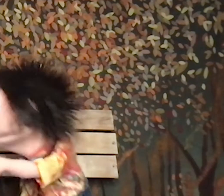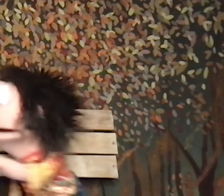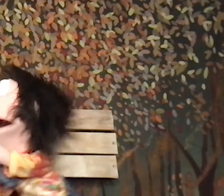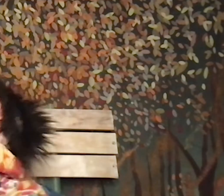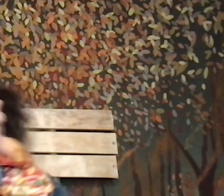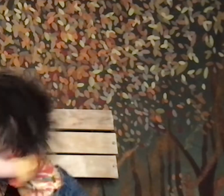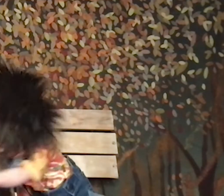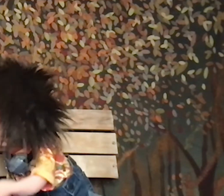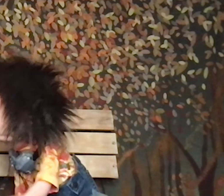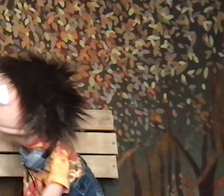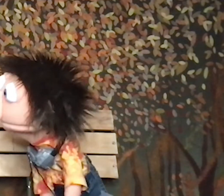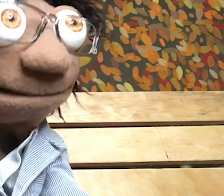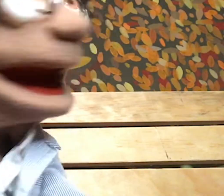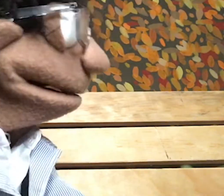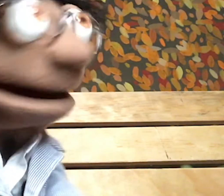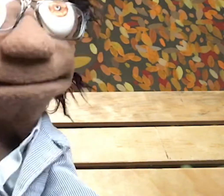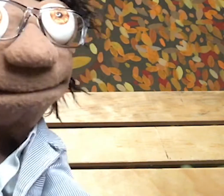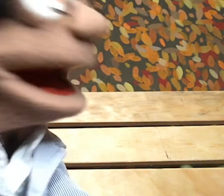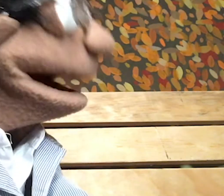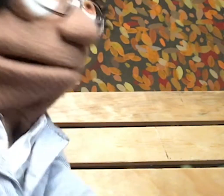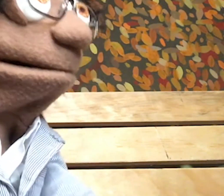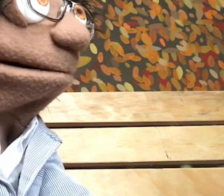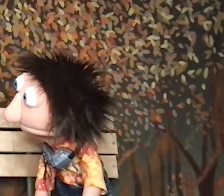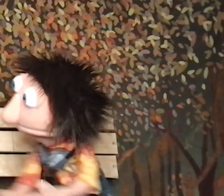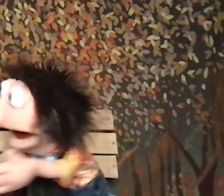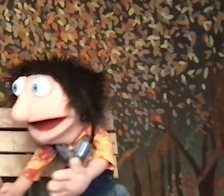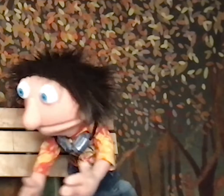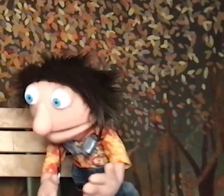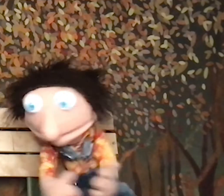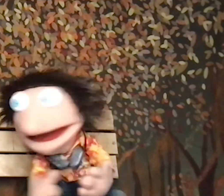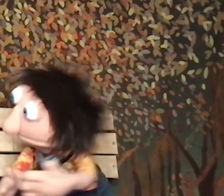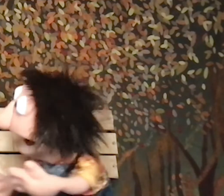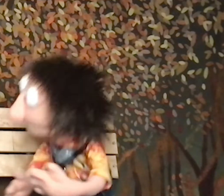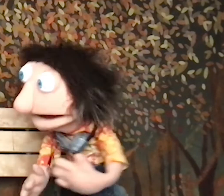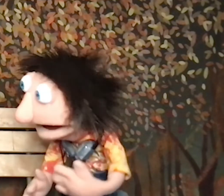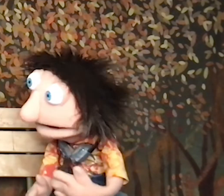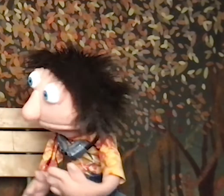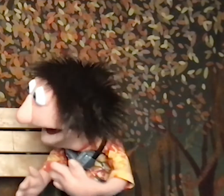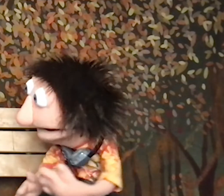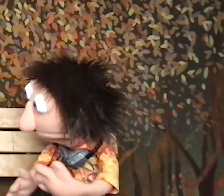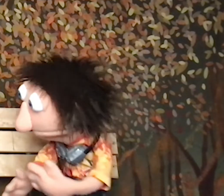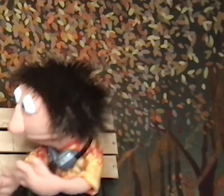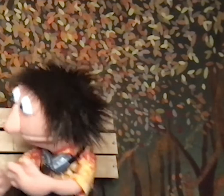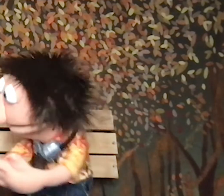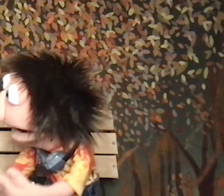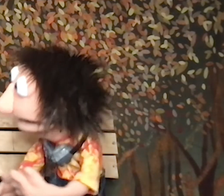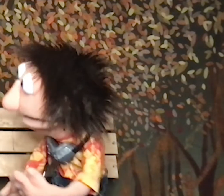your bench. You keep the bench. I don't care. You won. No, that's not how this works.